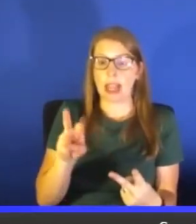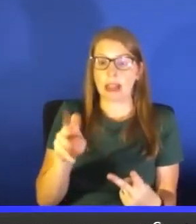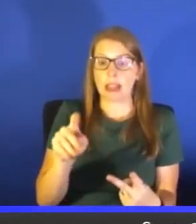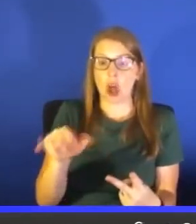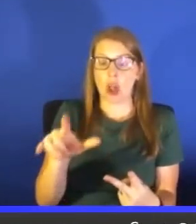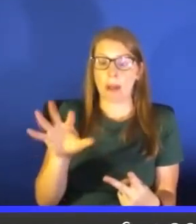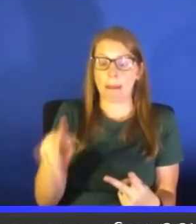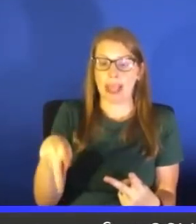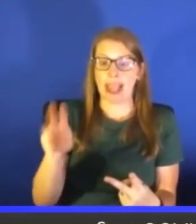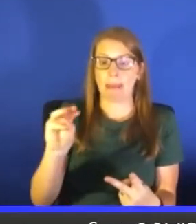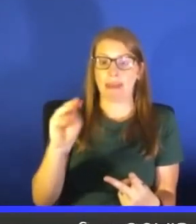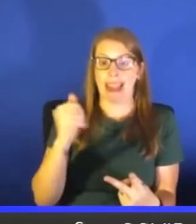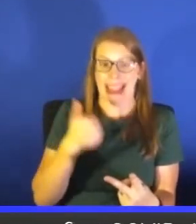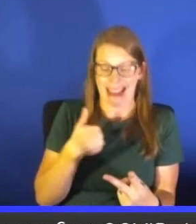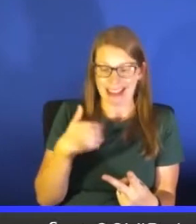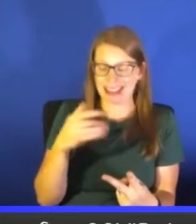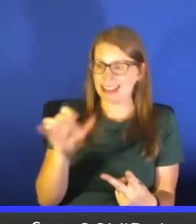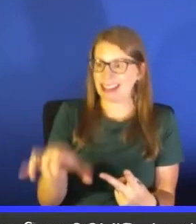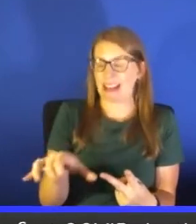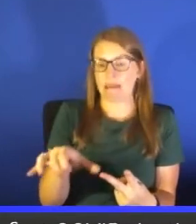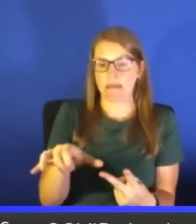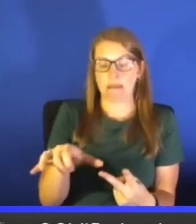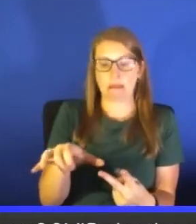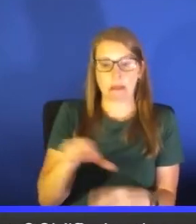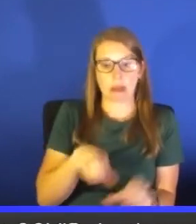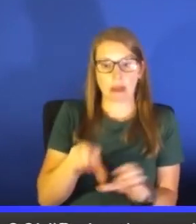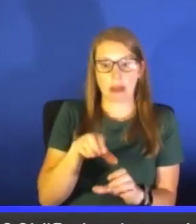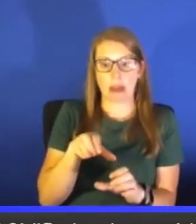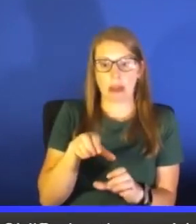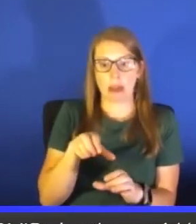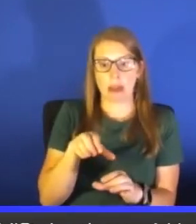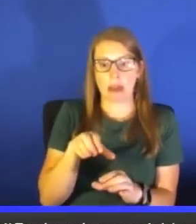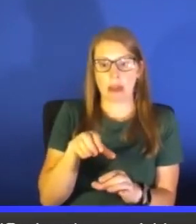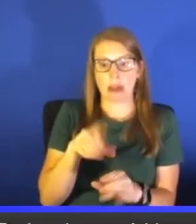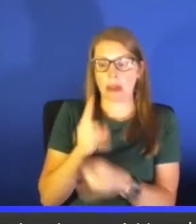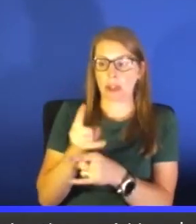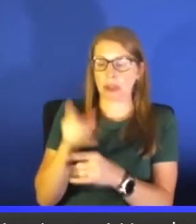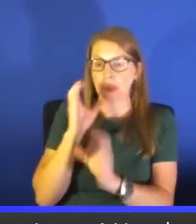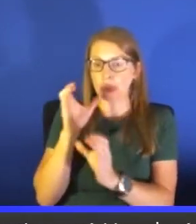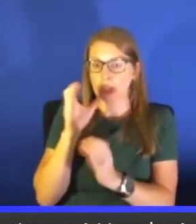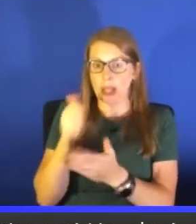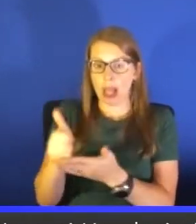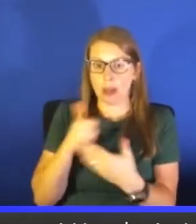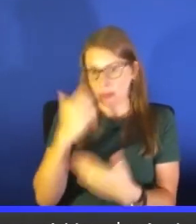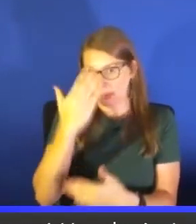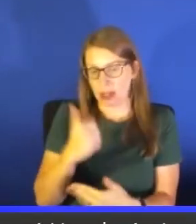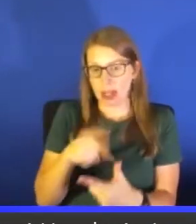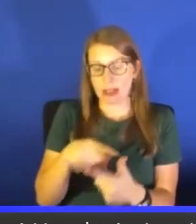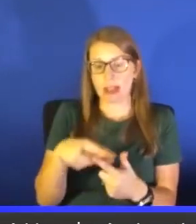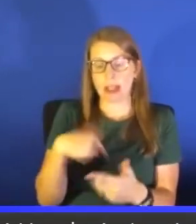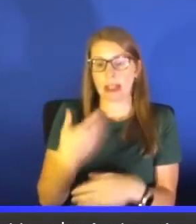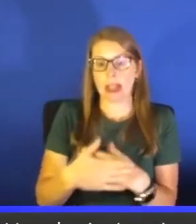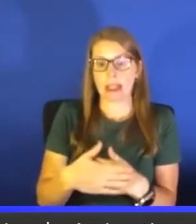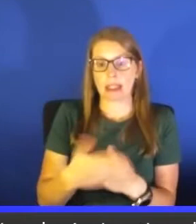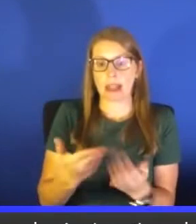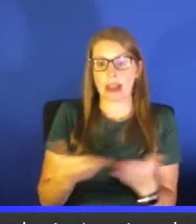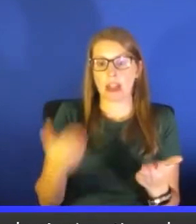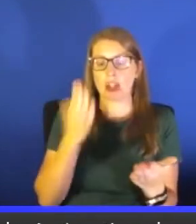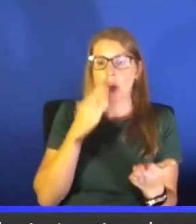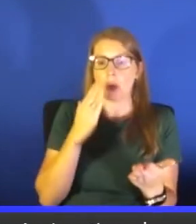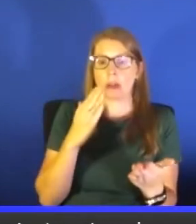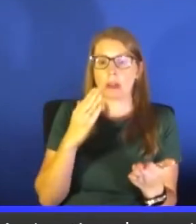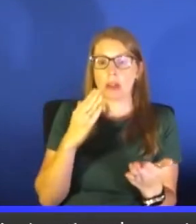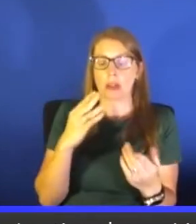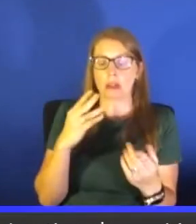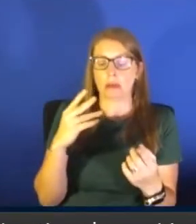has acetaminophen, and then they may have a couple glasses of alcohol to help go to sleep, and the next thing you know, it's a right combination for